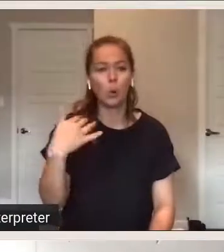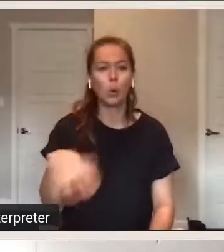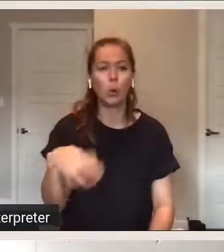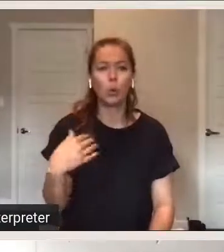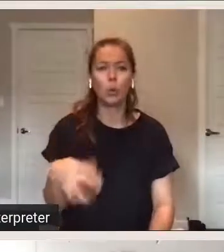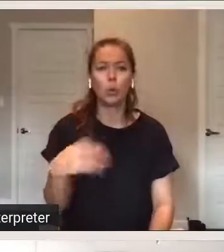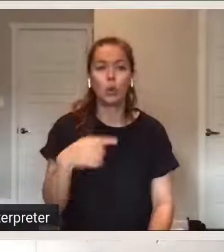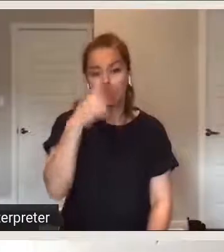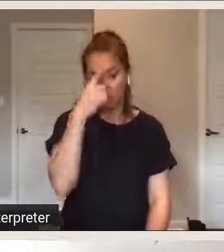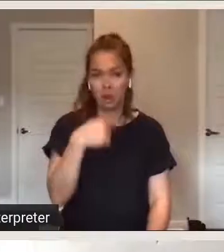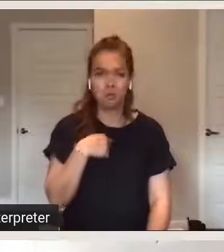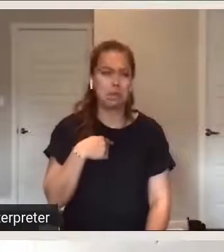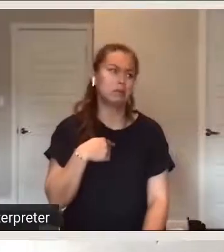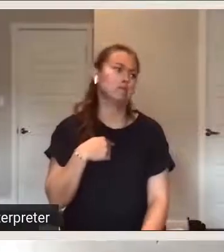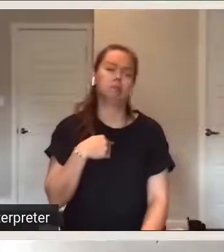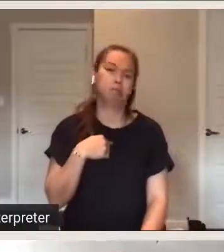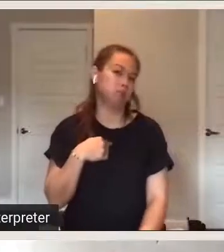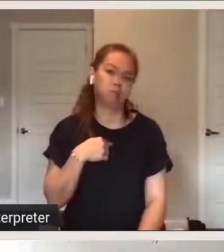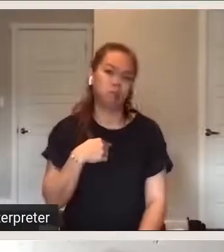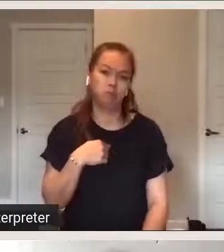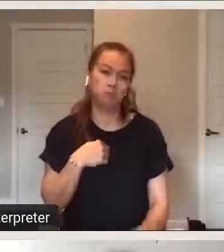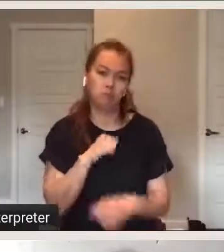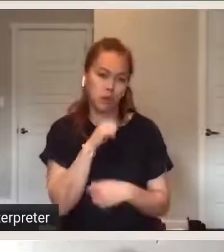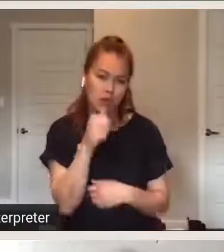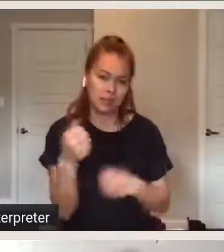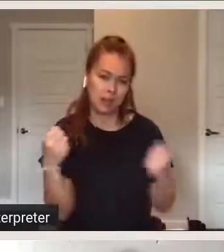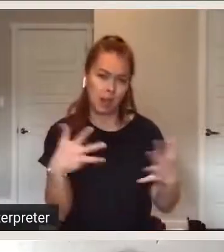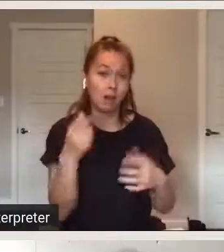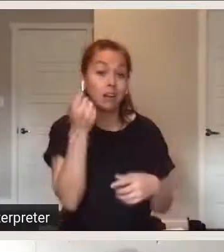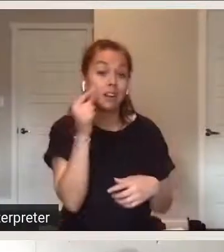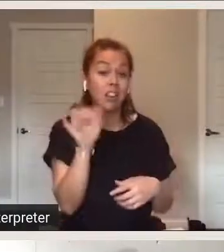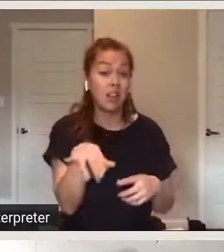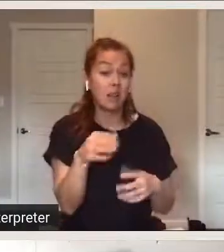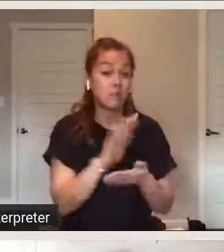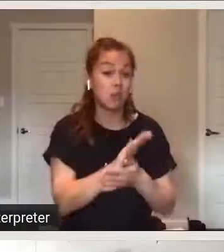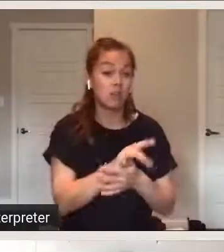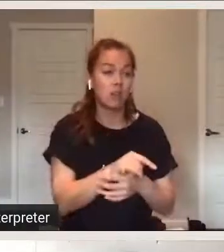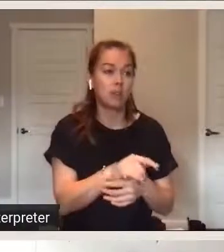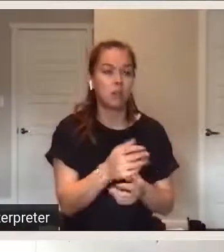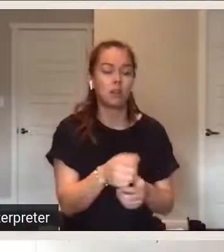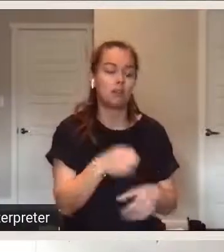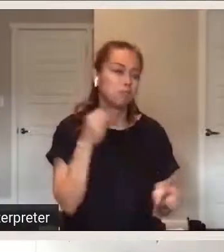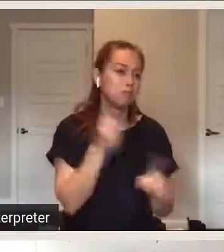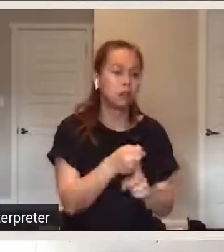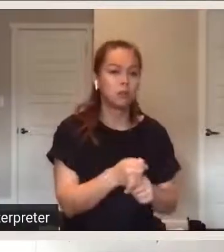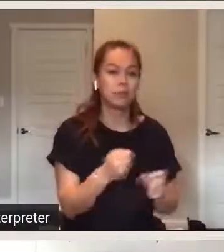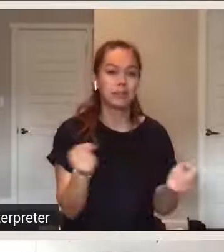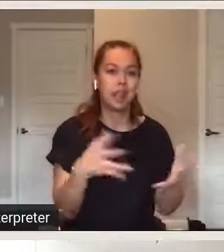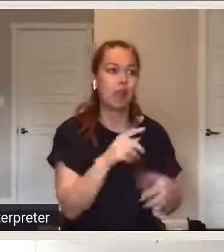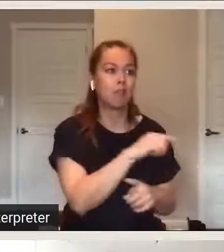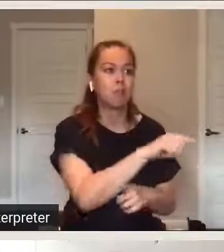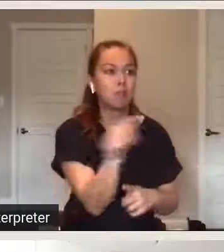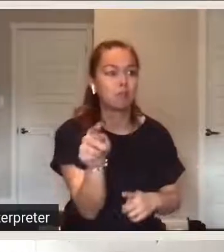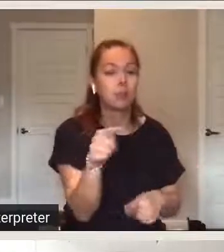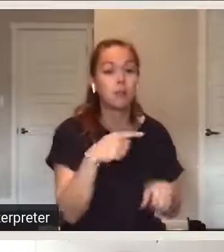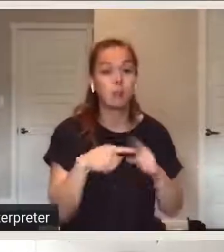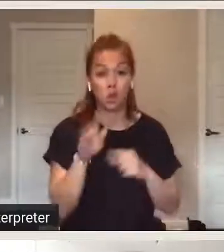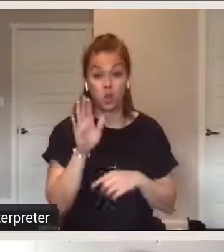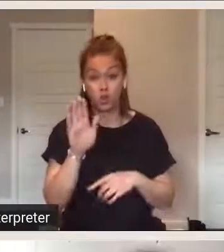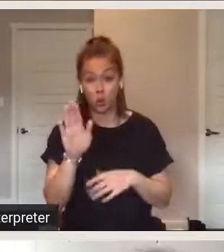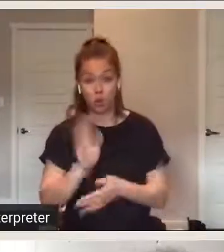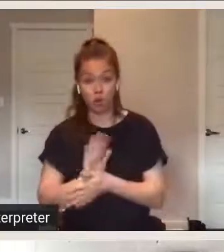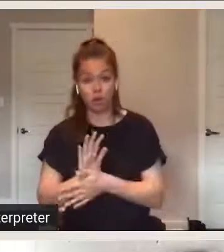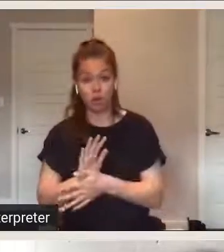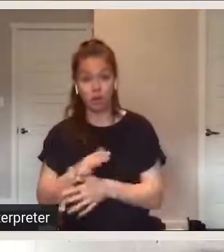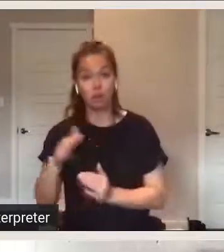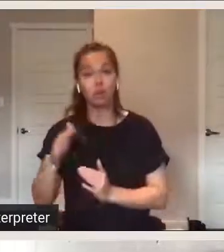me, it was not scary. Your film, that scene alone was more terrifying for me than that entire film. So